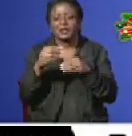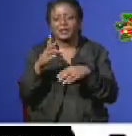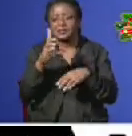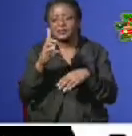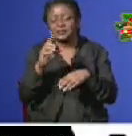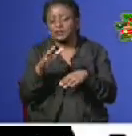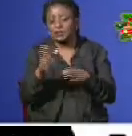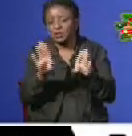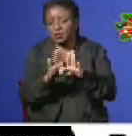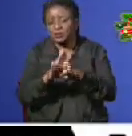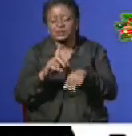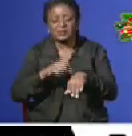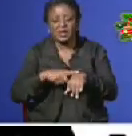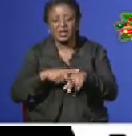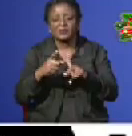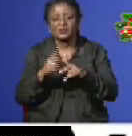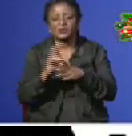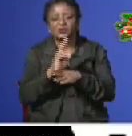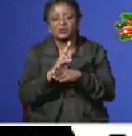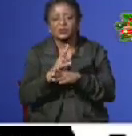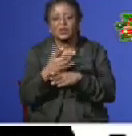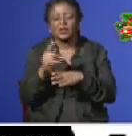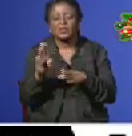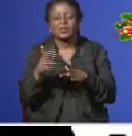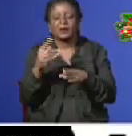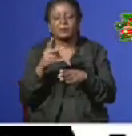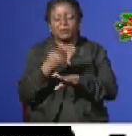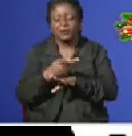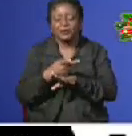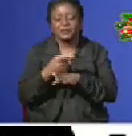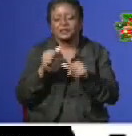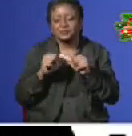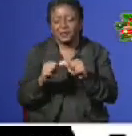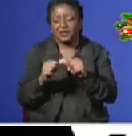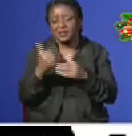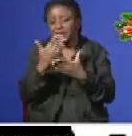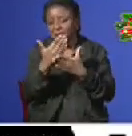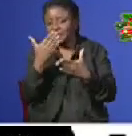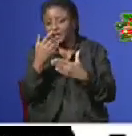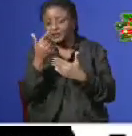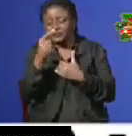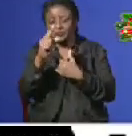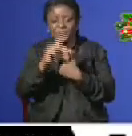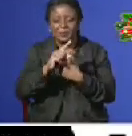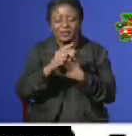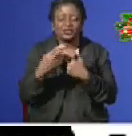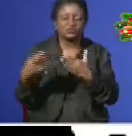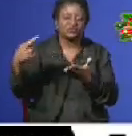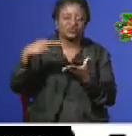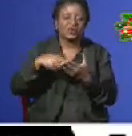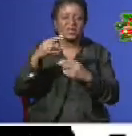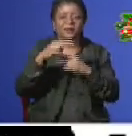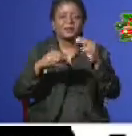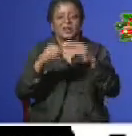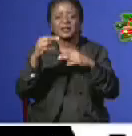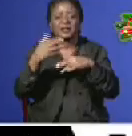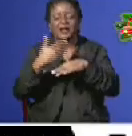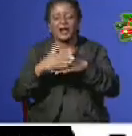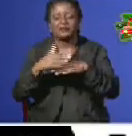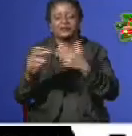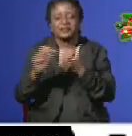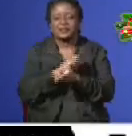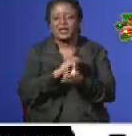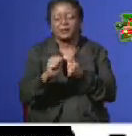beachfront Marsh Harbor property has spent the past few months rebuilding following the extensive damage 2019's Hurricane Dorian left